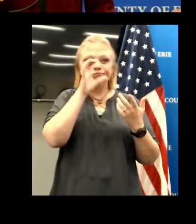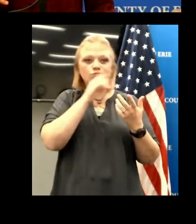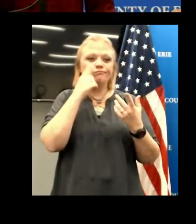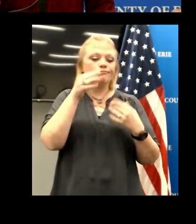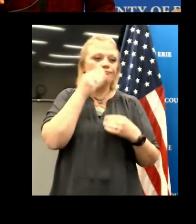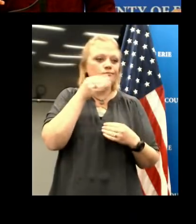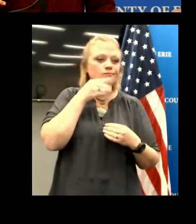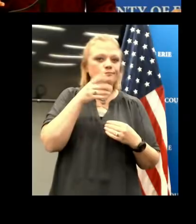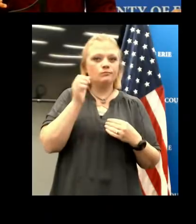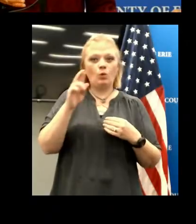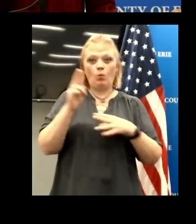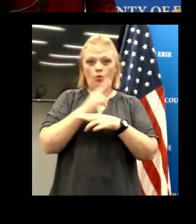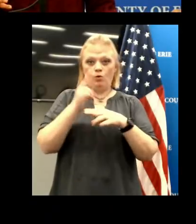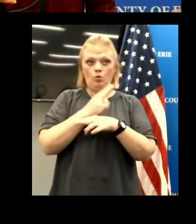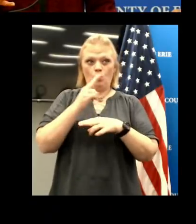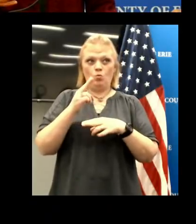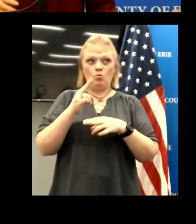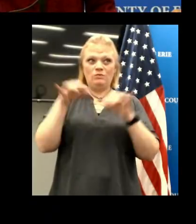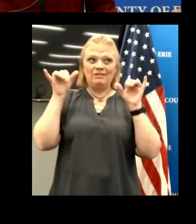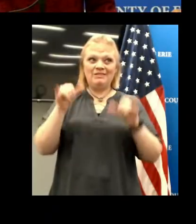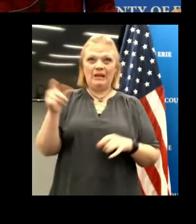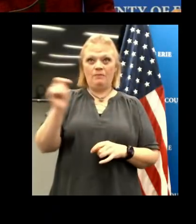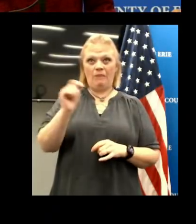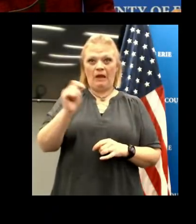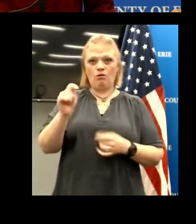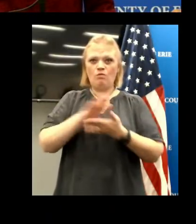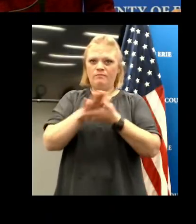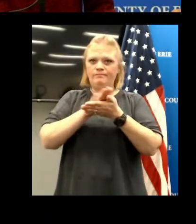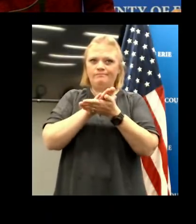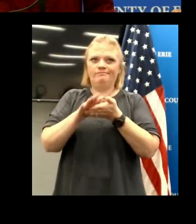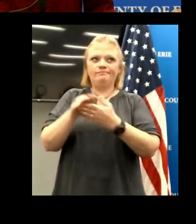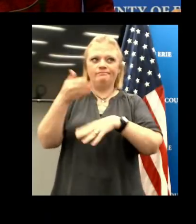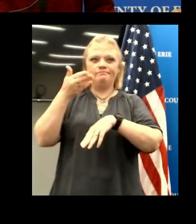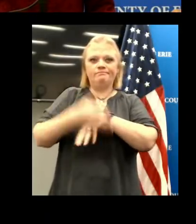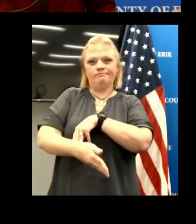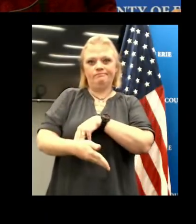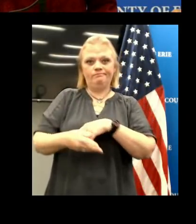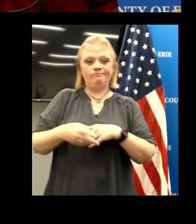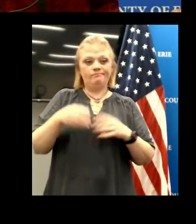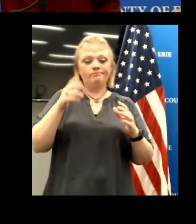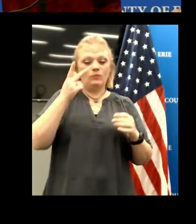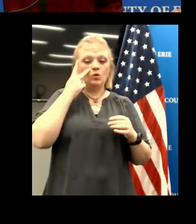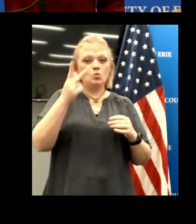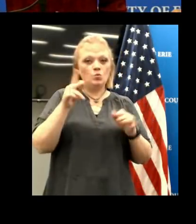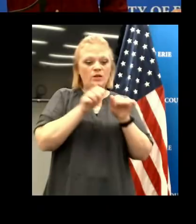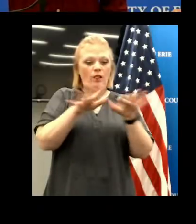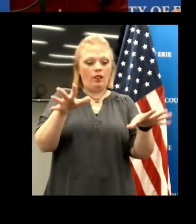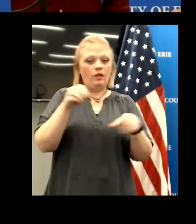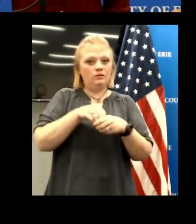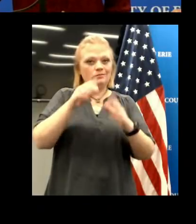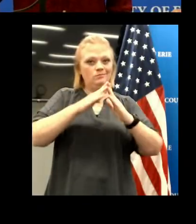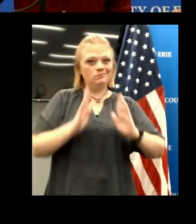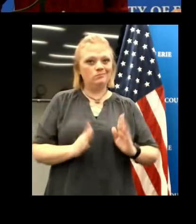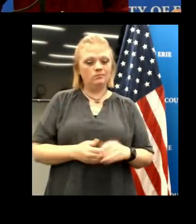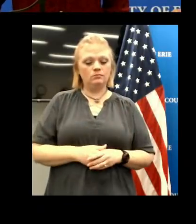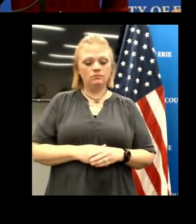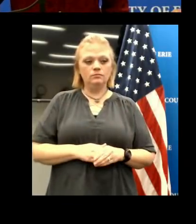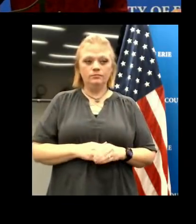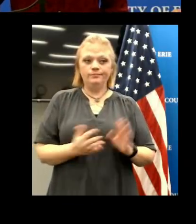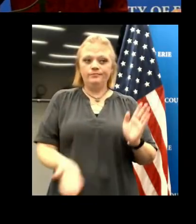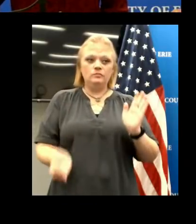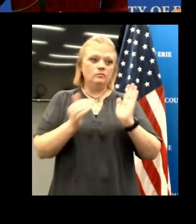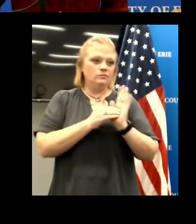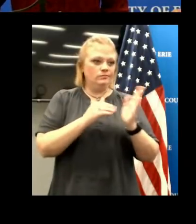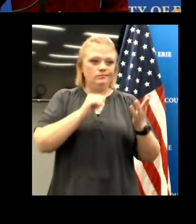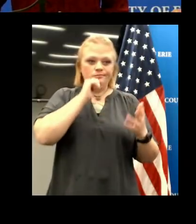do use a common bathroom, that they really need to disinfect afterwards. We're seeing transmission in households. And again, we're not